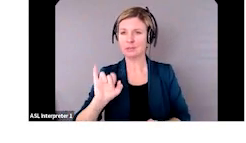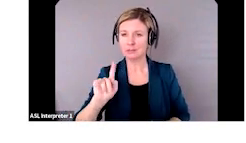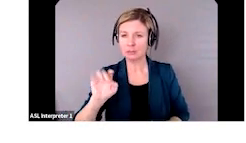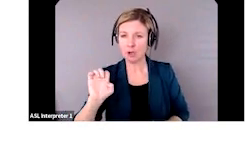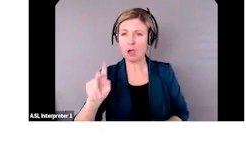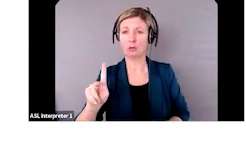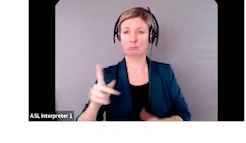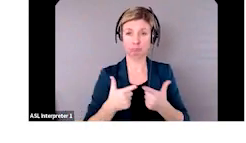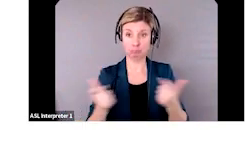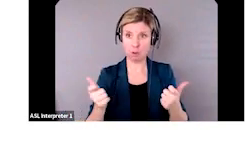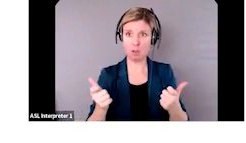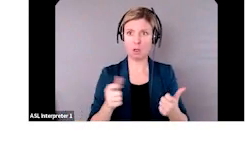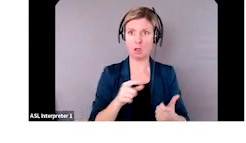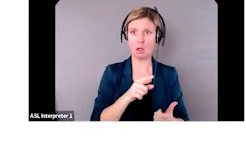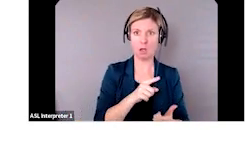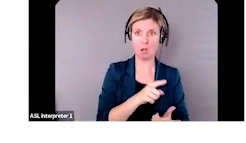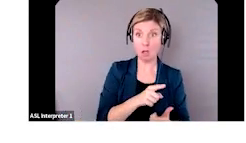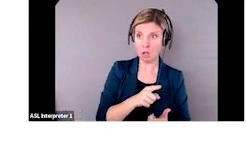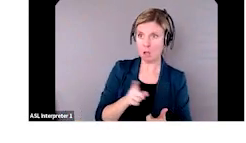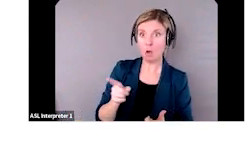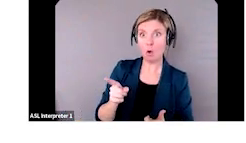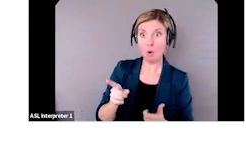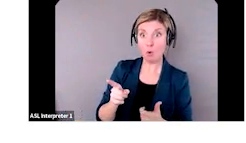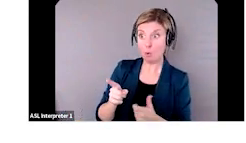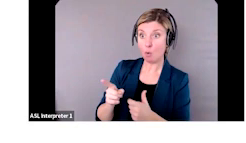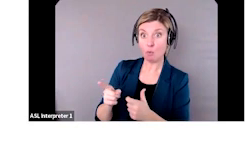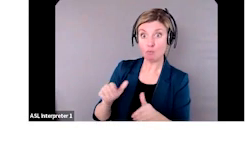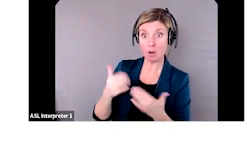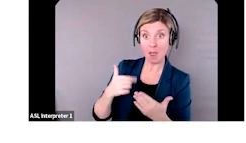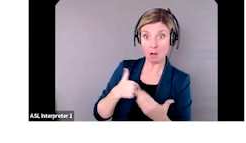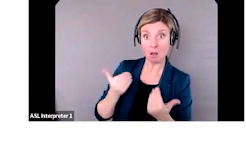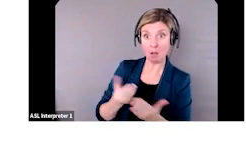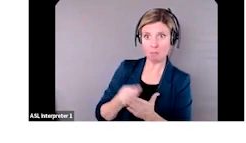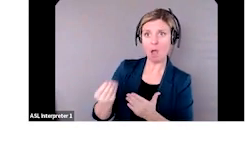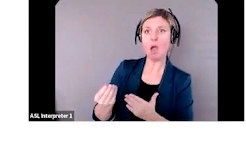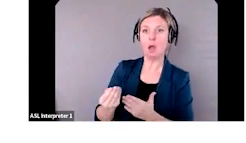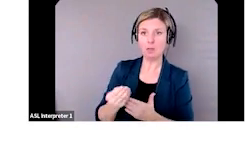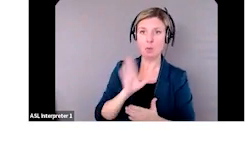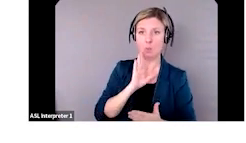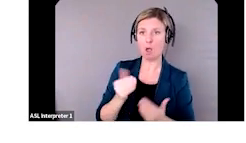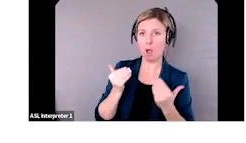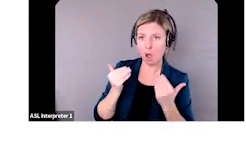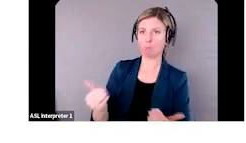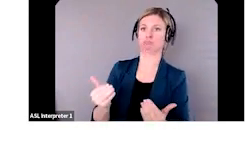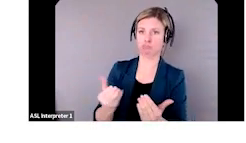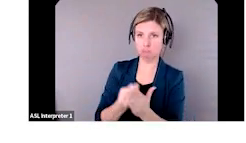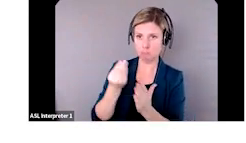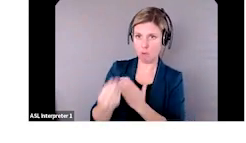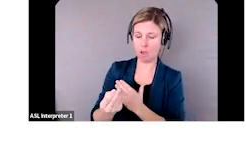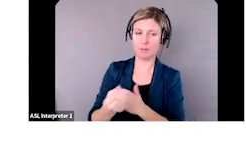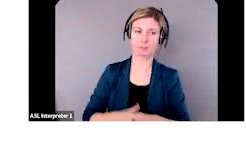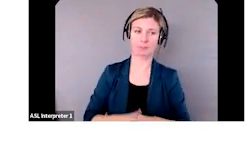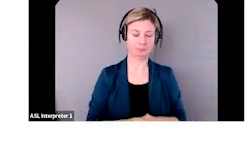points of influencer recommendations that are getting people to buy a product. And